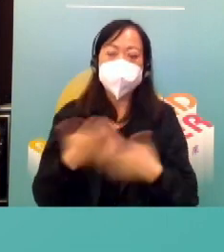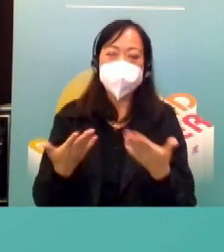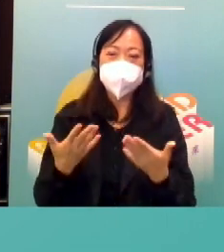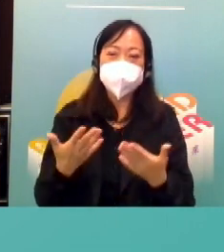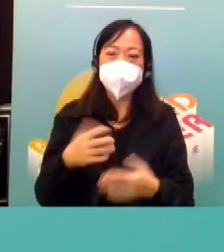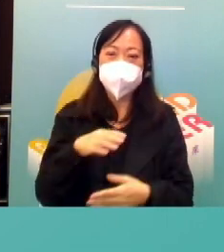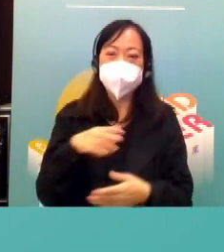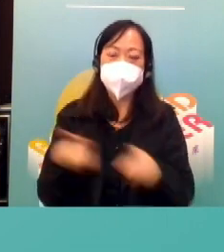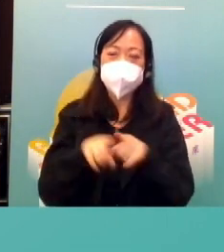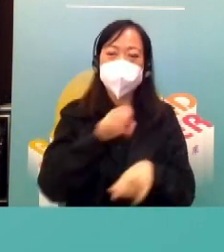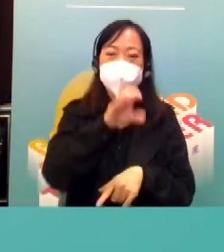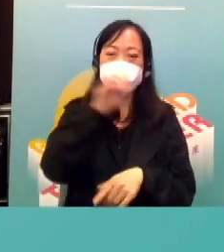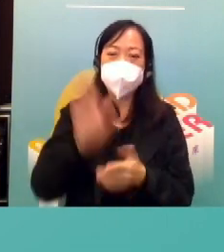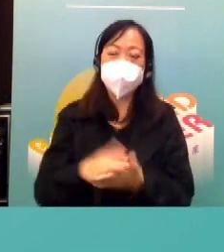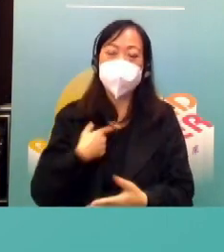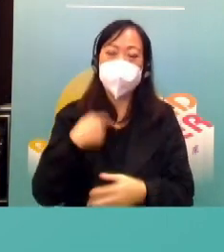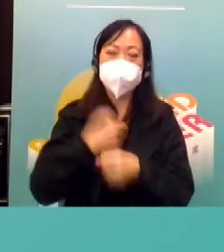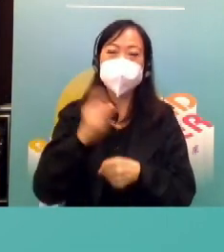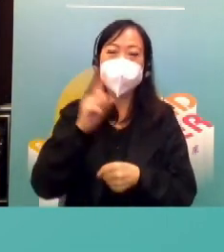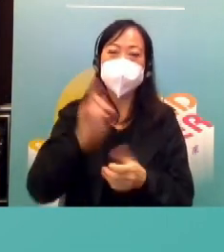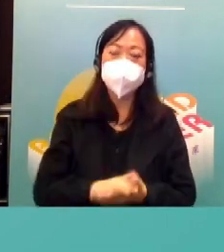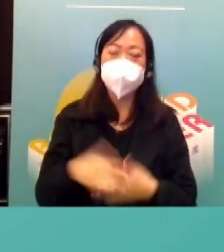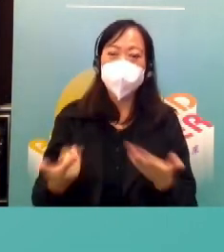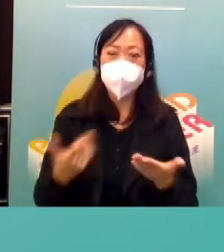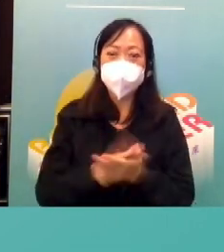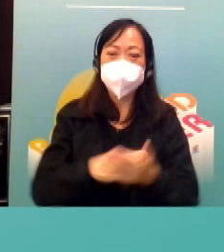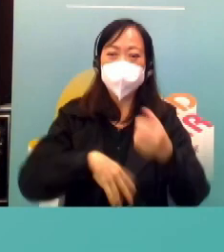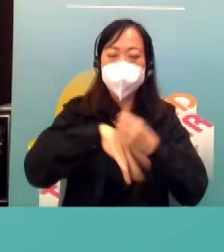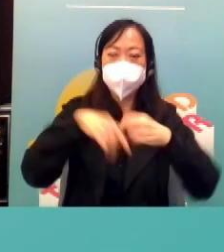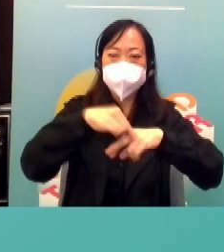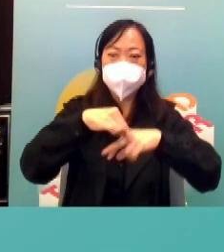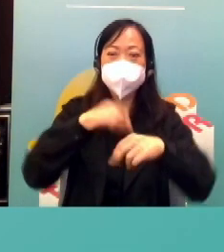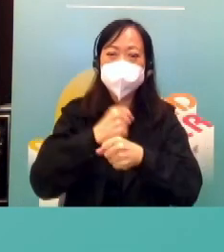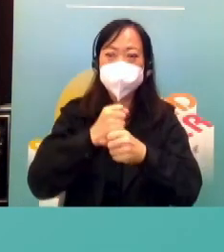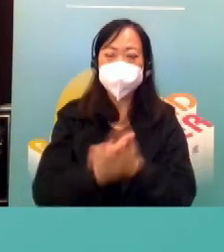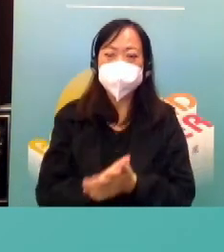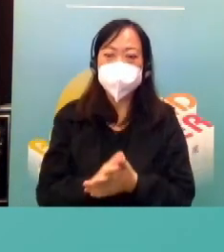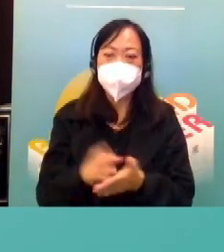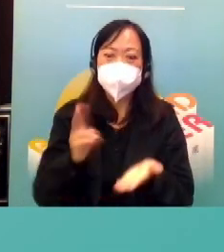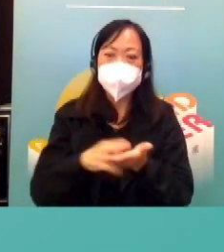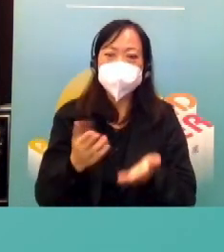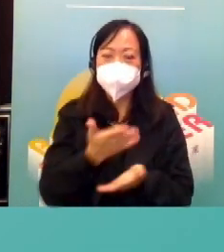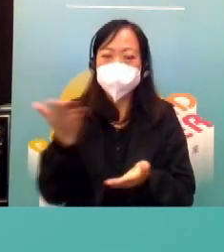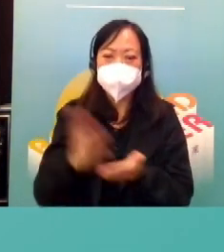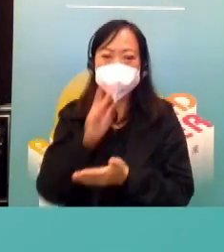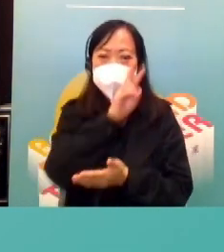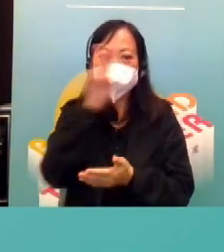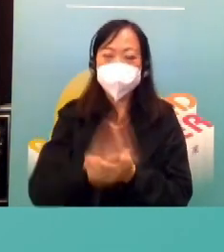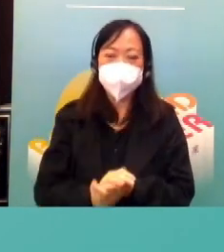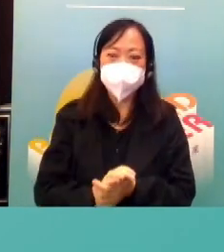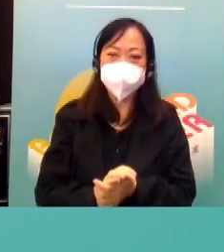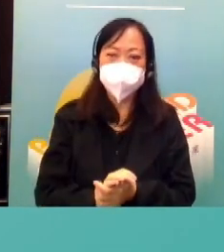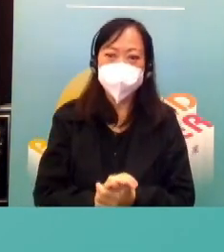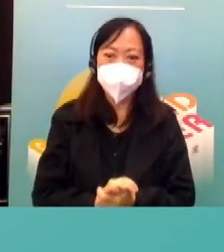for called Bridges Fund Management. I hope you can see the slides that are being shown.